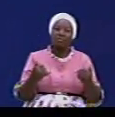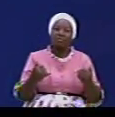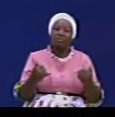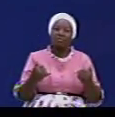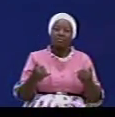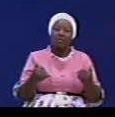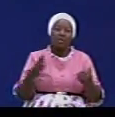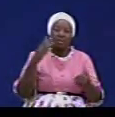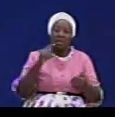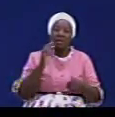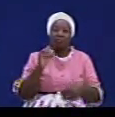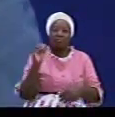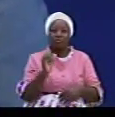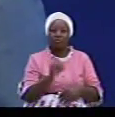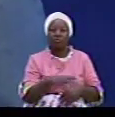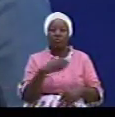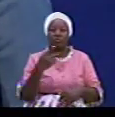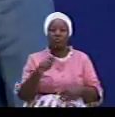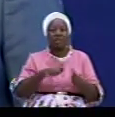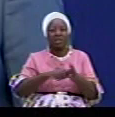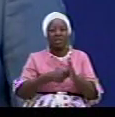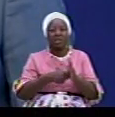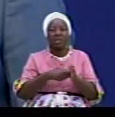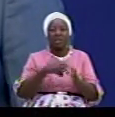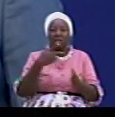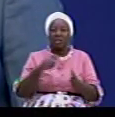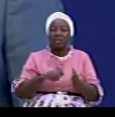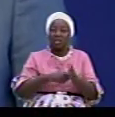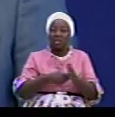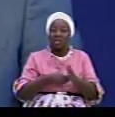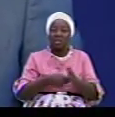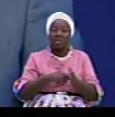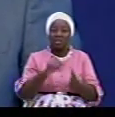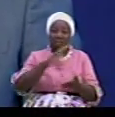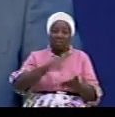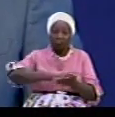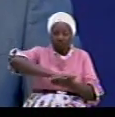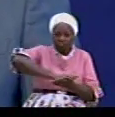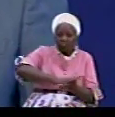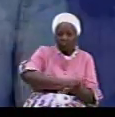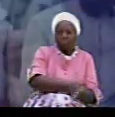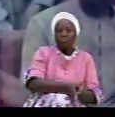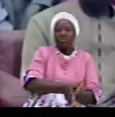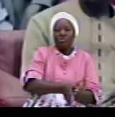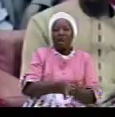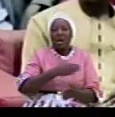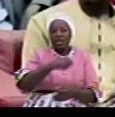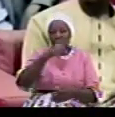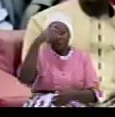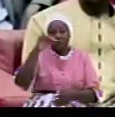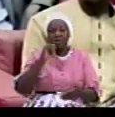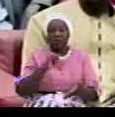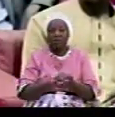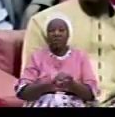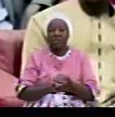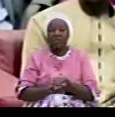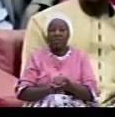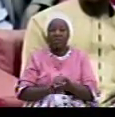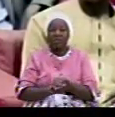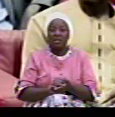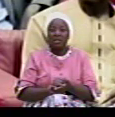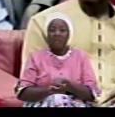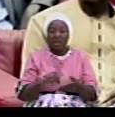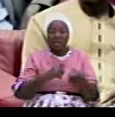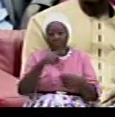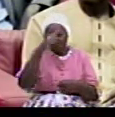key. The key is mangled. And because of that, he said, because I was